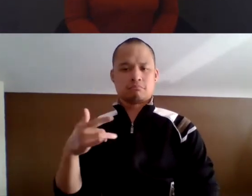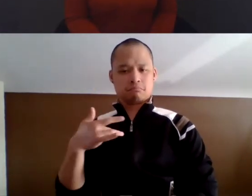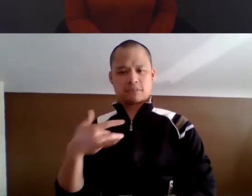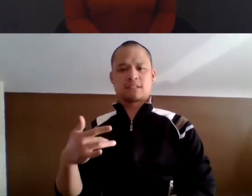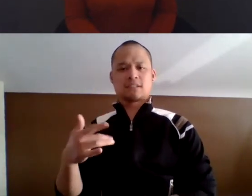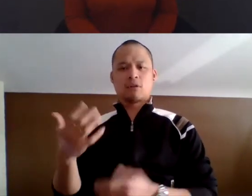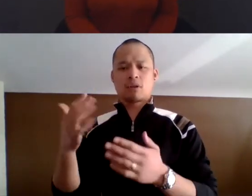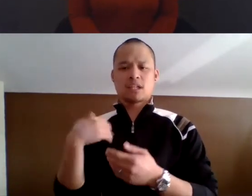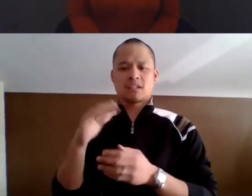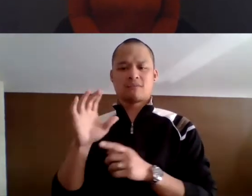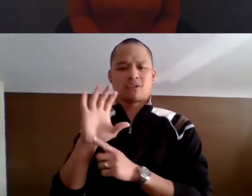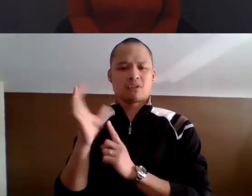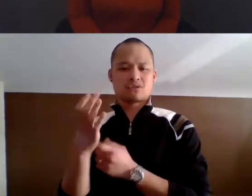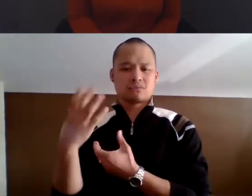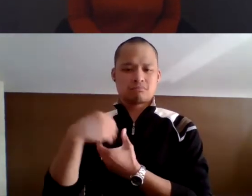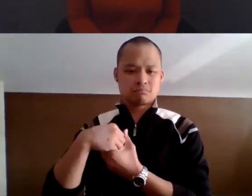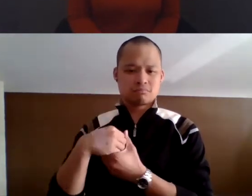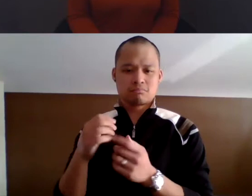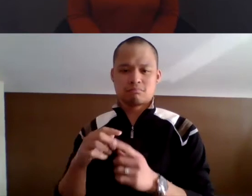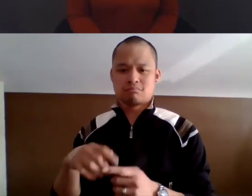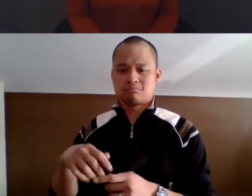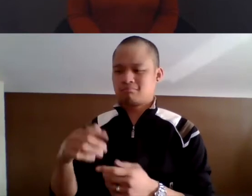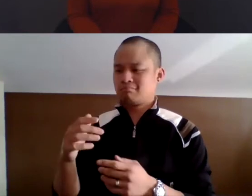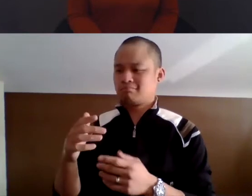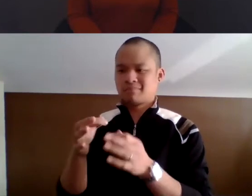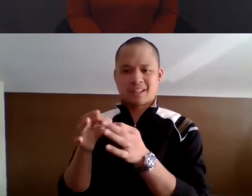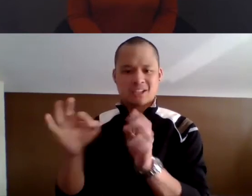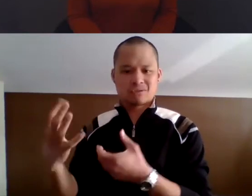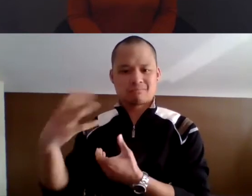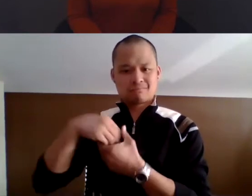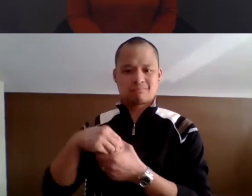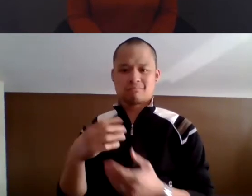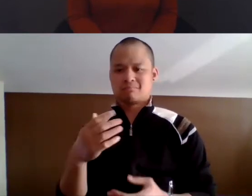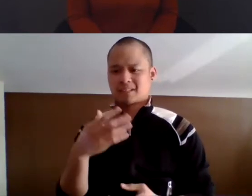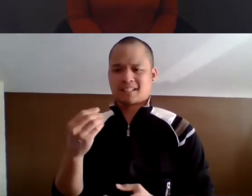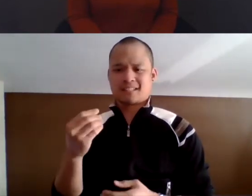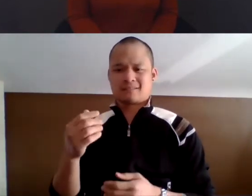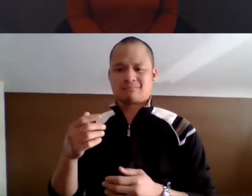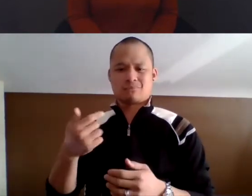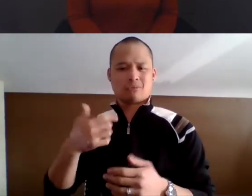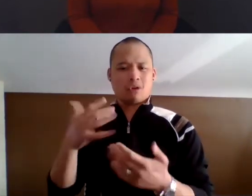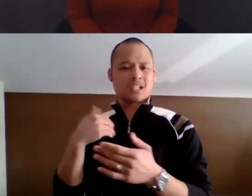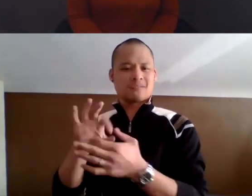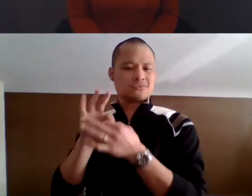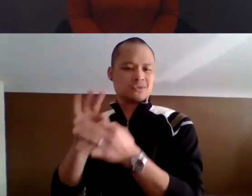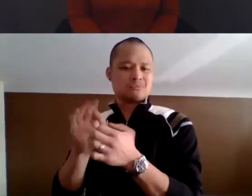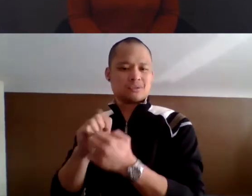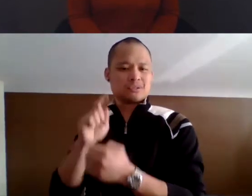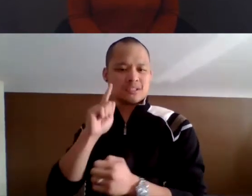For deaf interpreters, often called DIs, they have that innate culture. They have the language that has